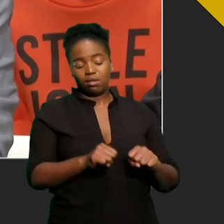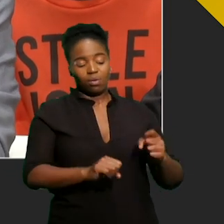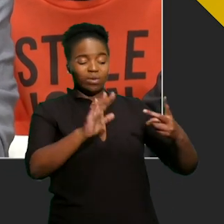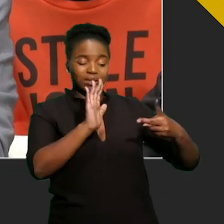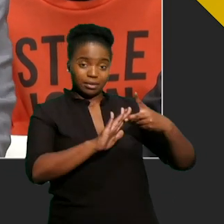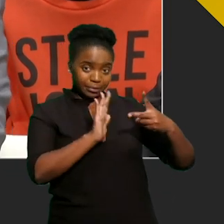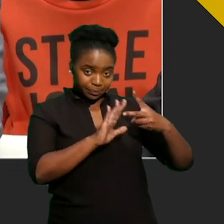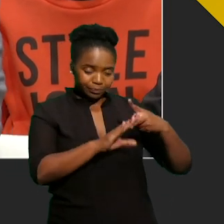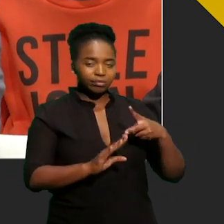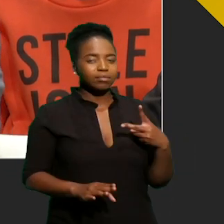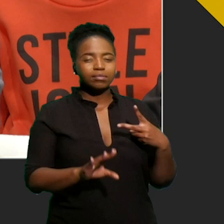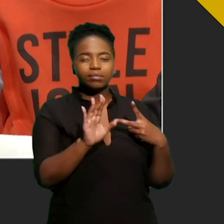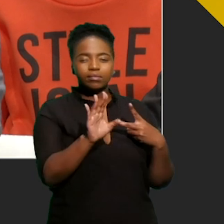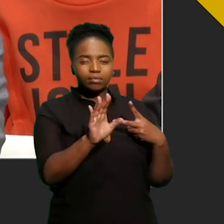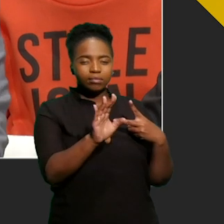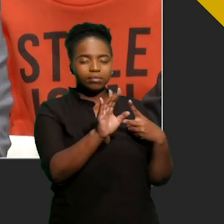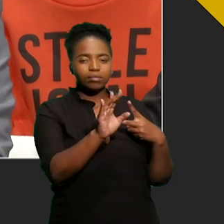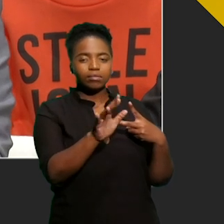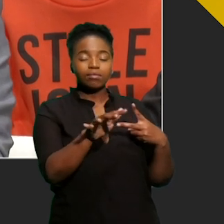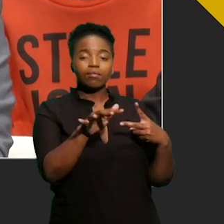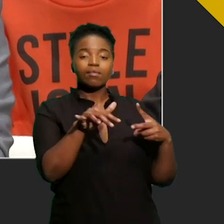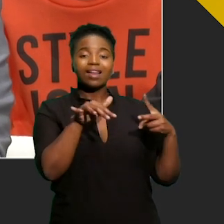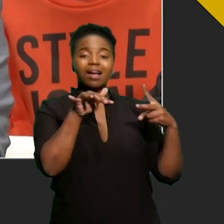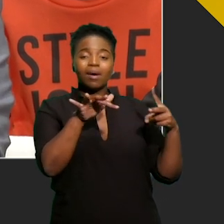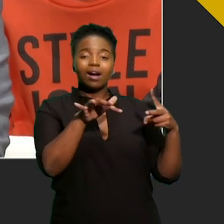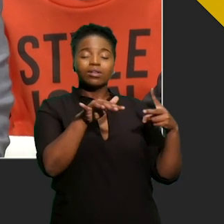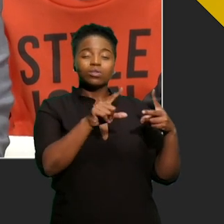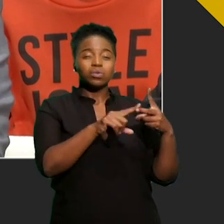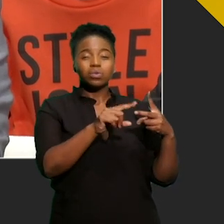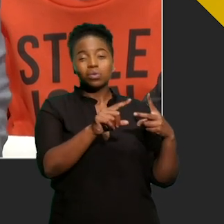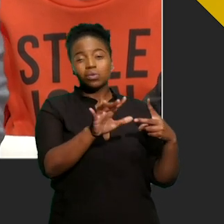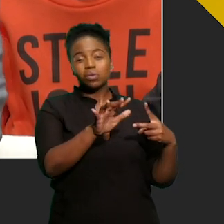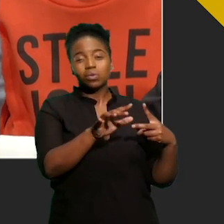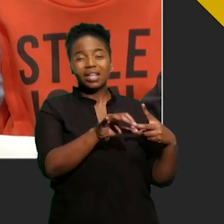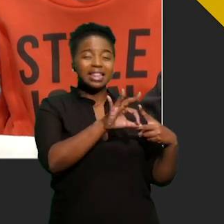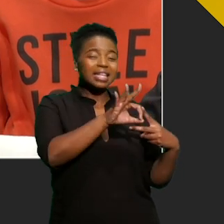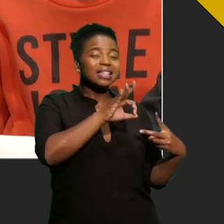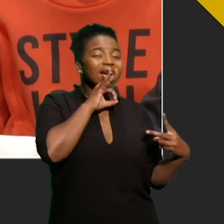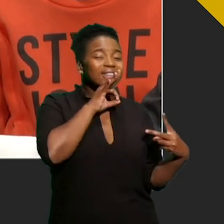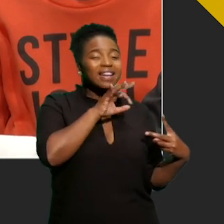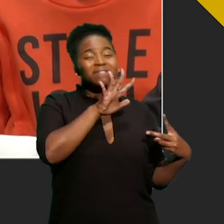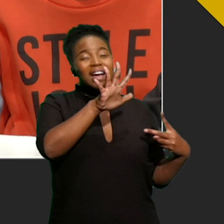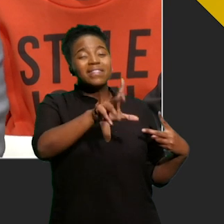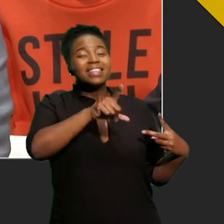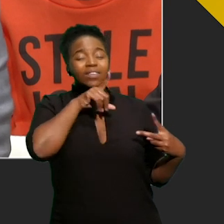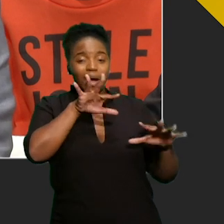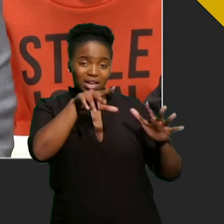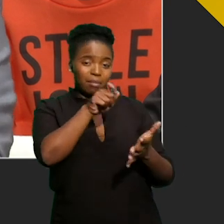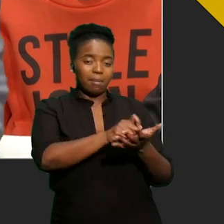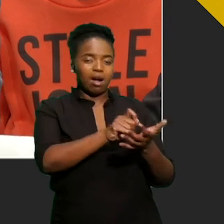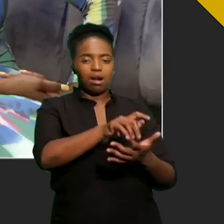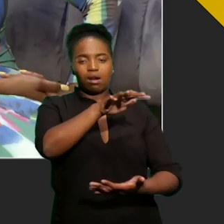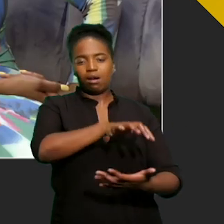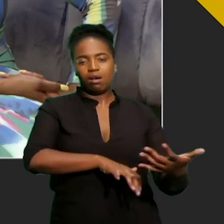Secondly, guys, the population of journalists is probably between something like 3,000 to 5,000 people. Yeah. Mm.